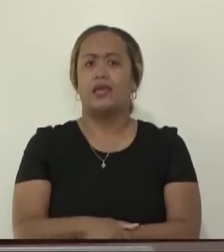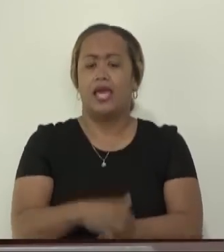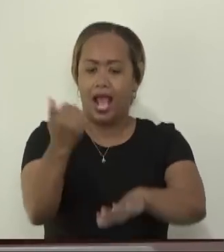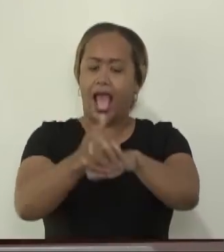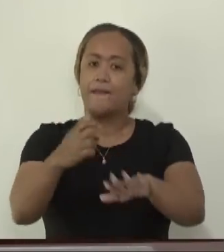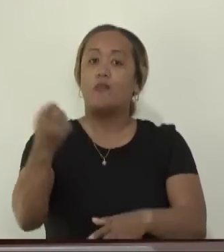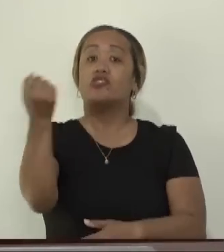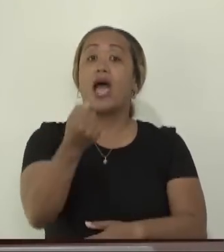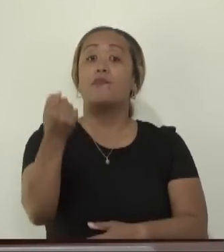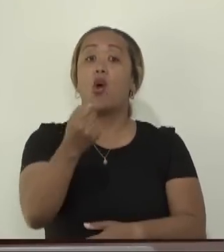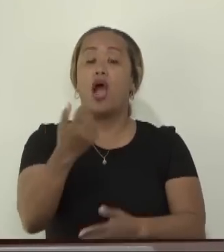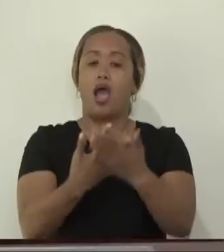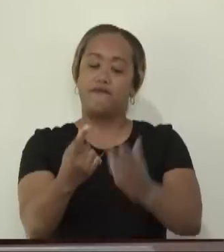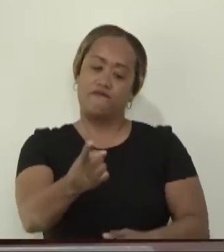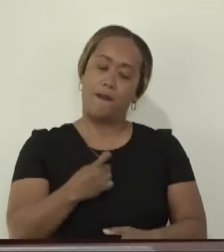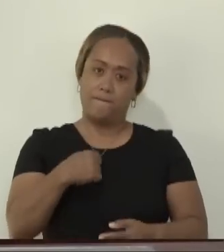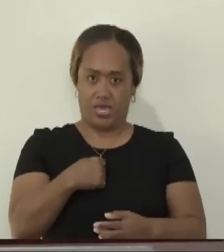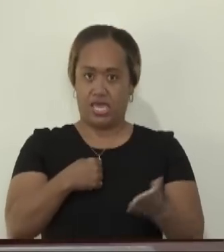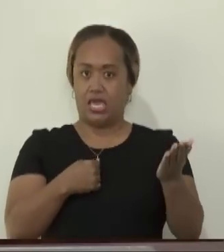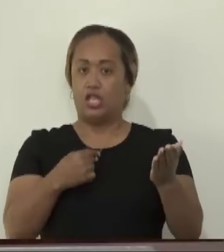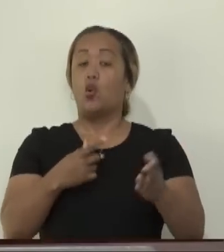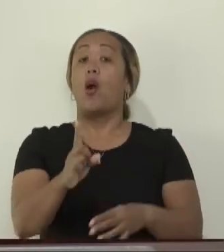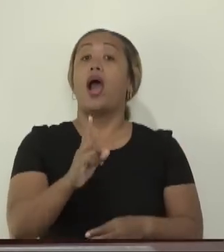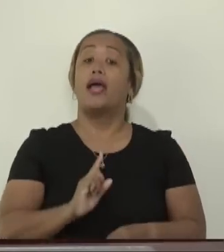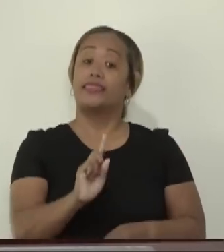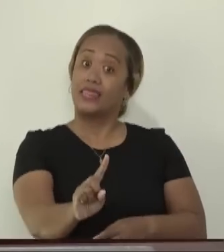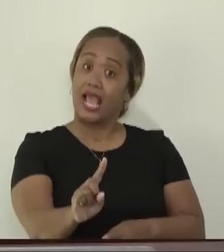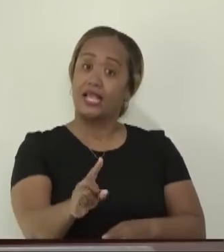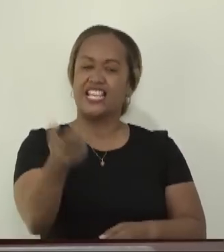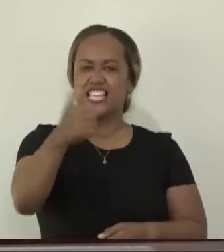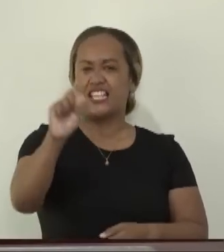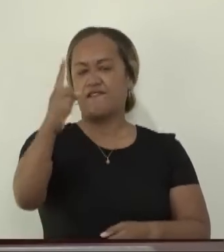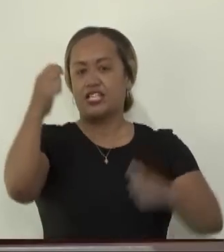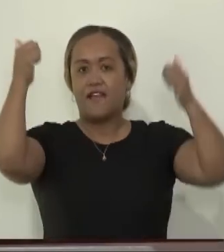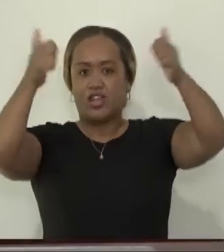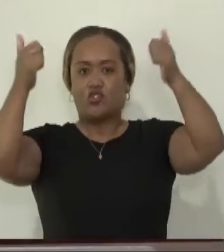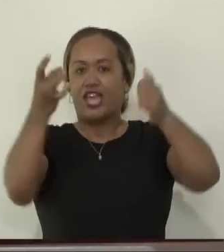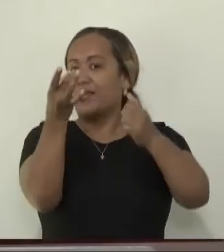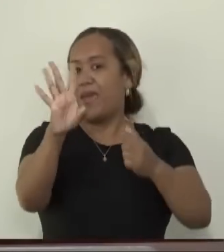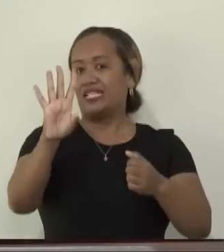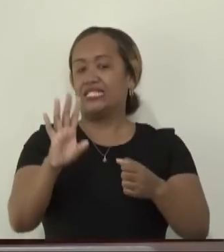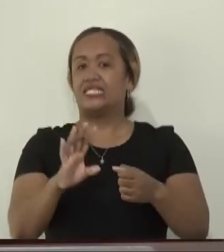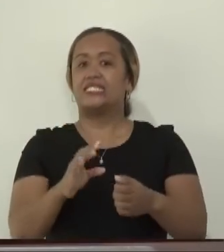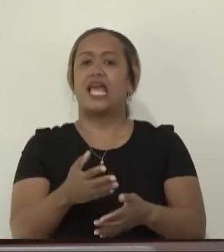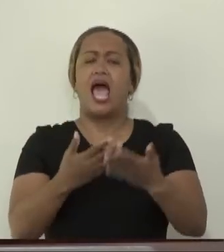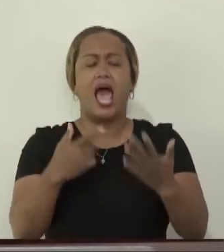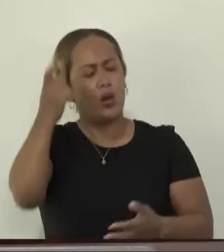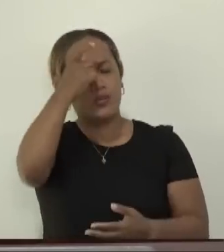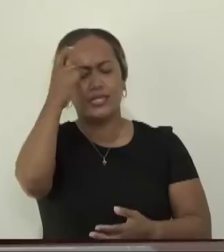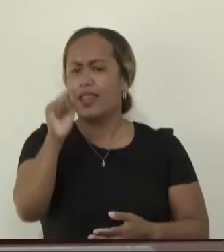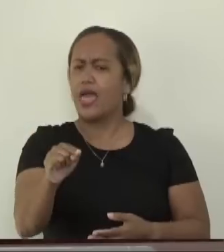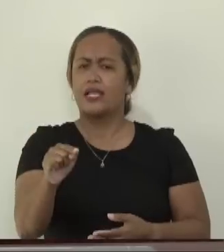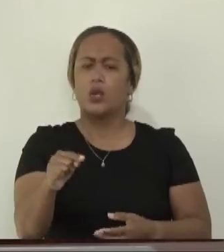of Samoa invited me to attend their 61st anniversary of independence. I consider